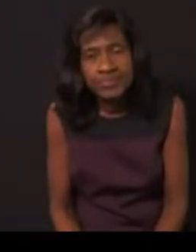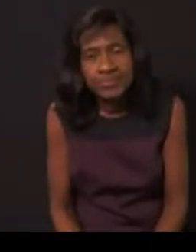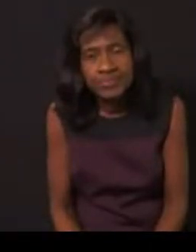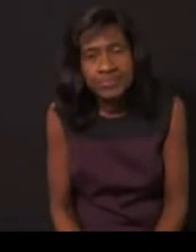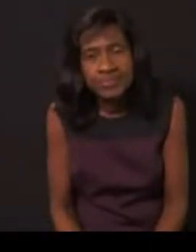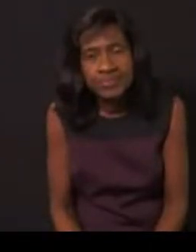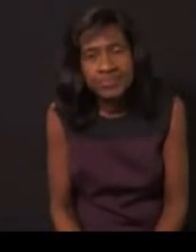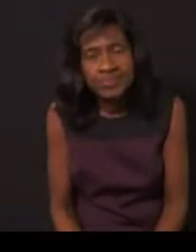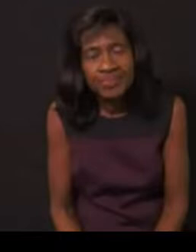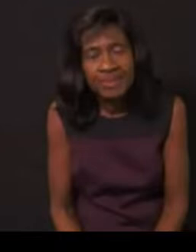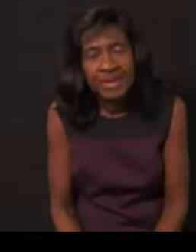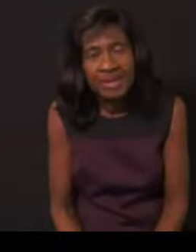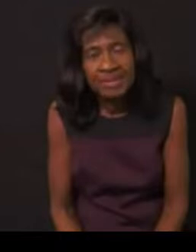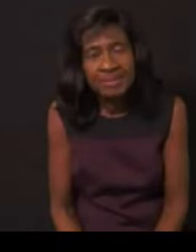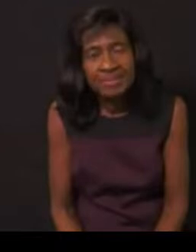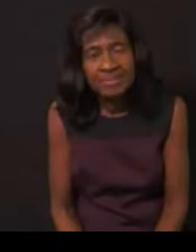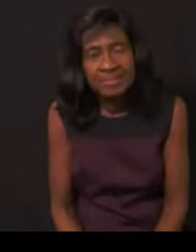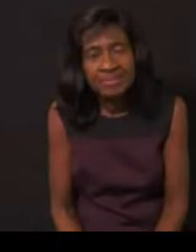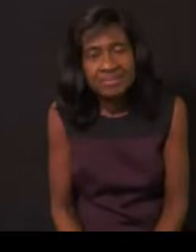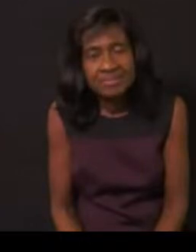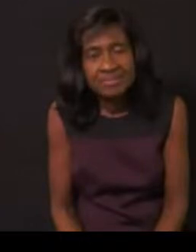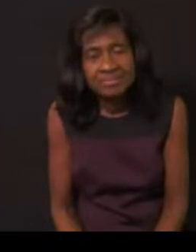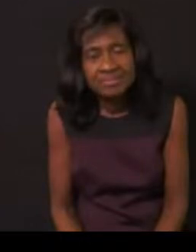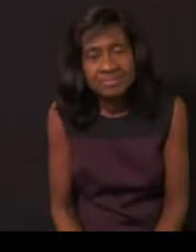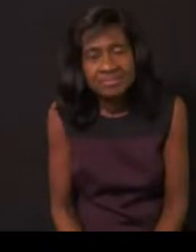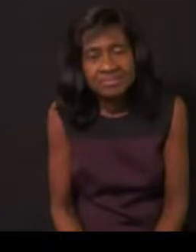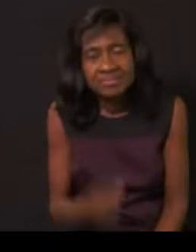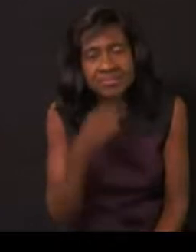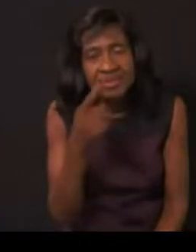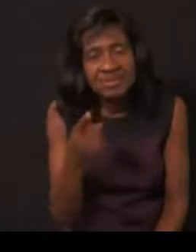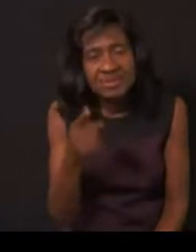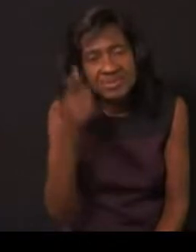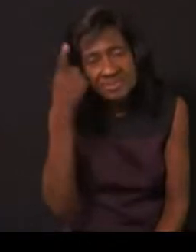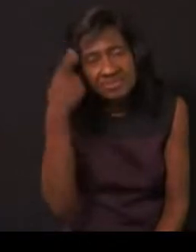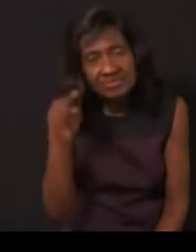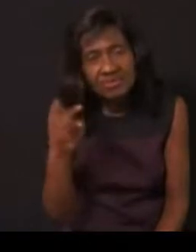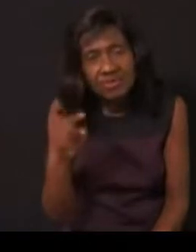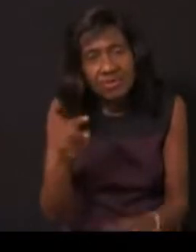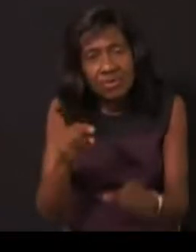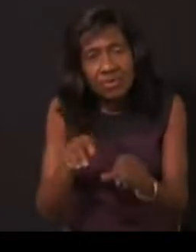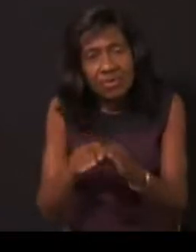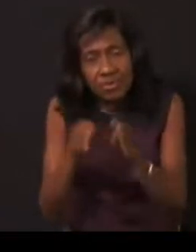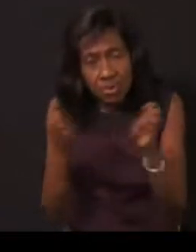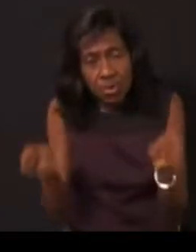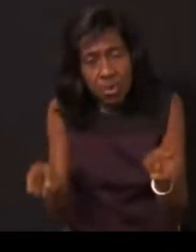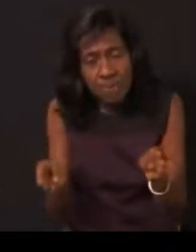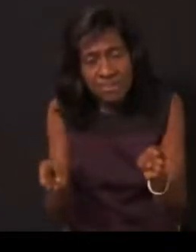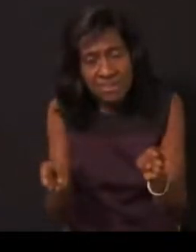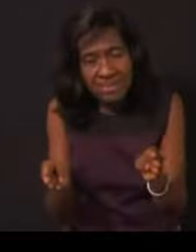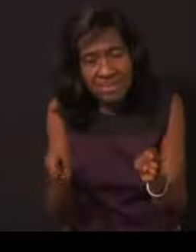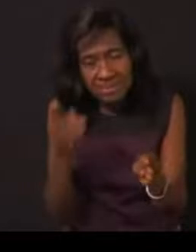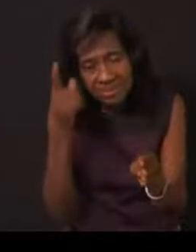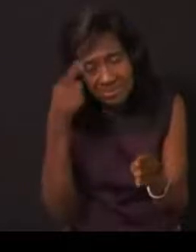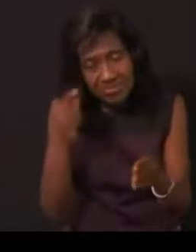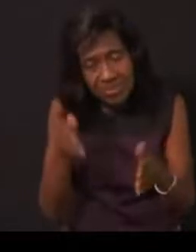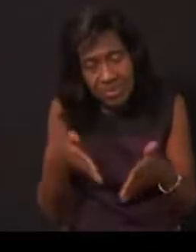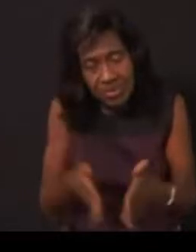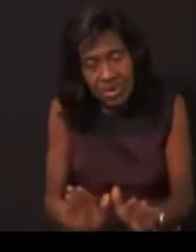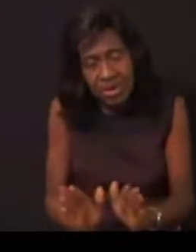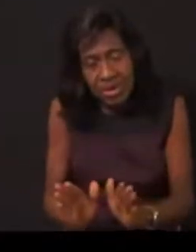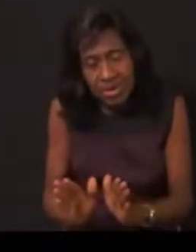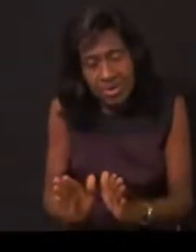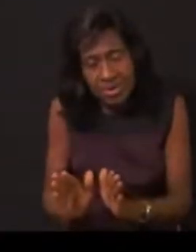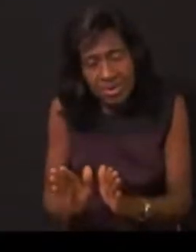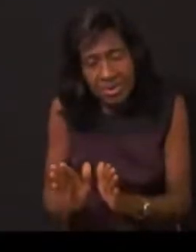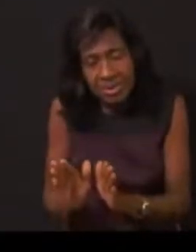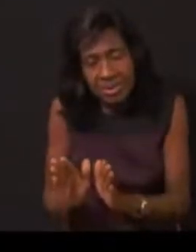and as a part of the tangible plans for the reopening, you'd be strengthening humanitarian support. How much